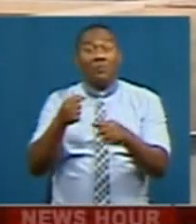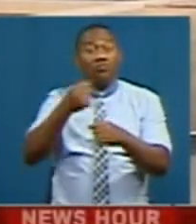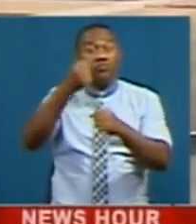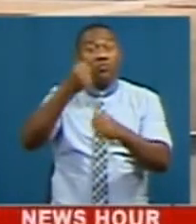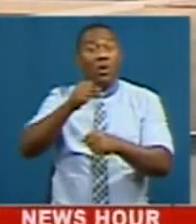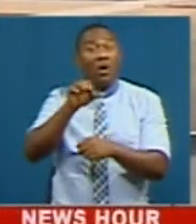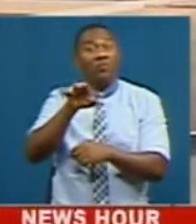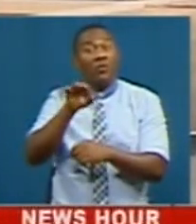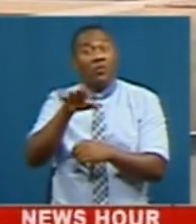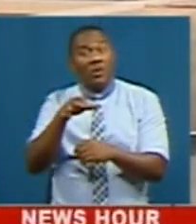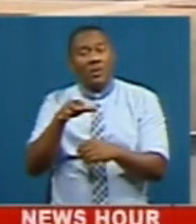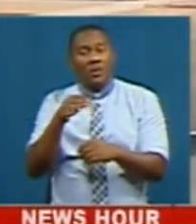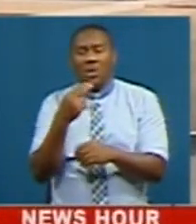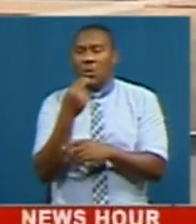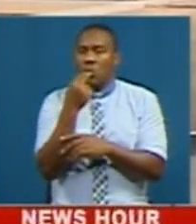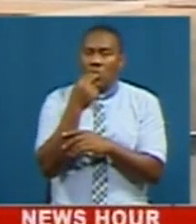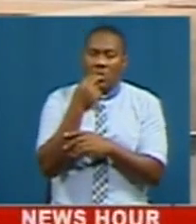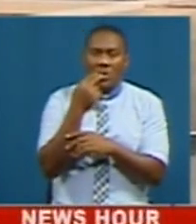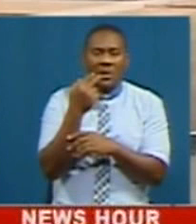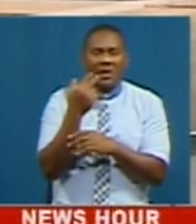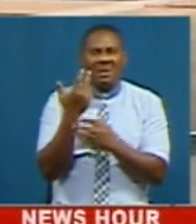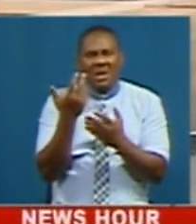flour.